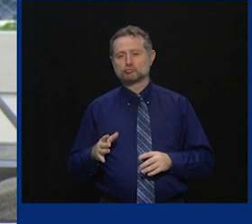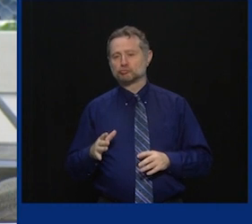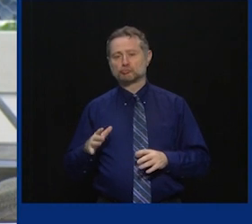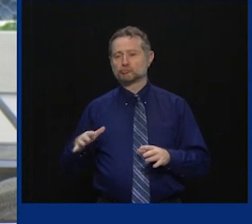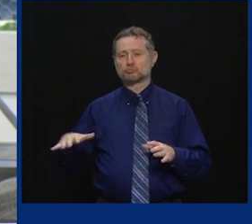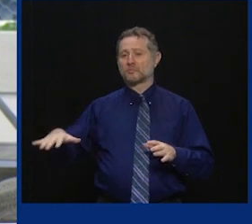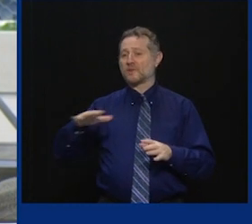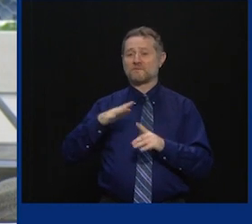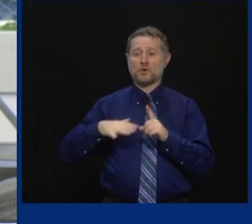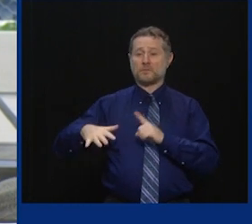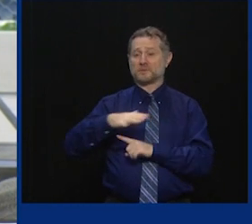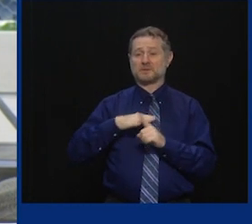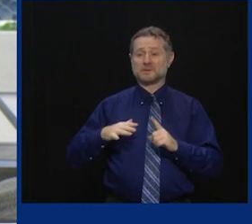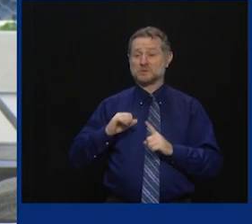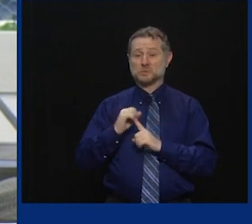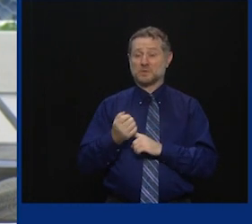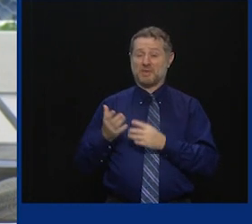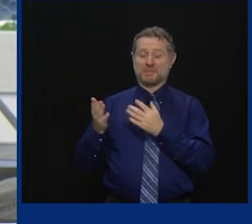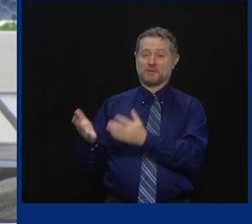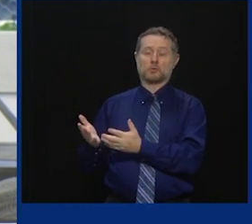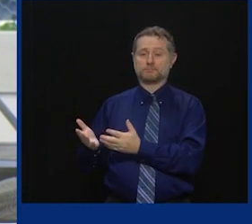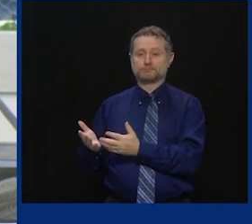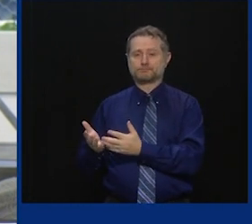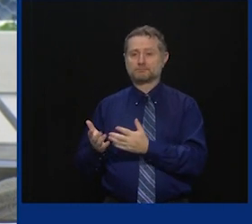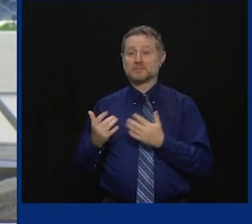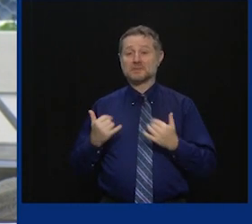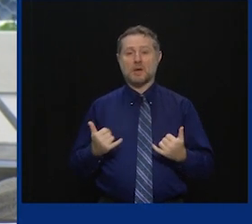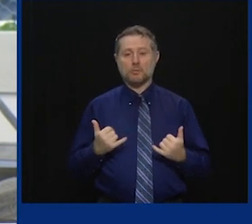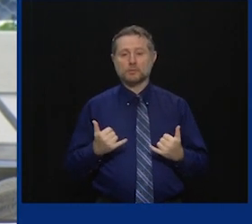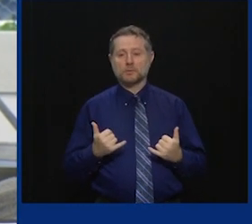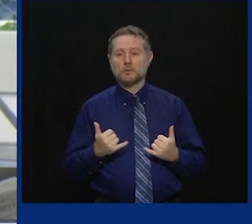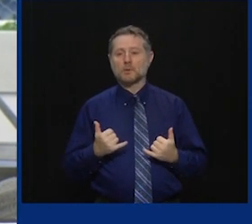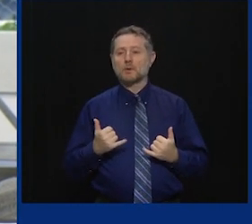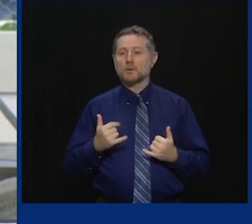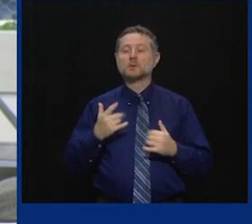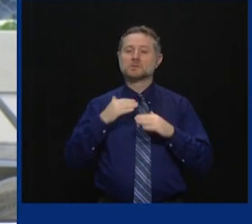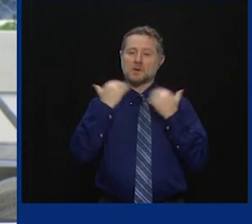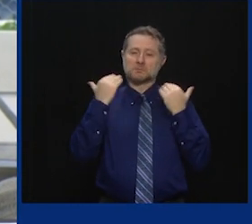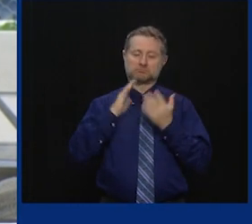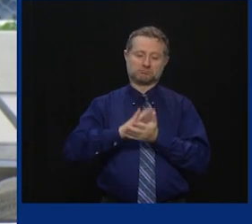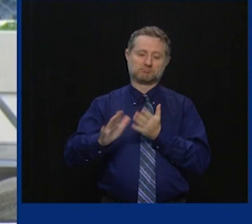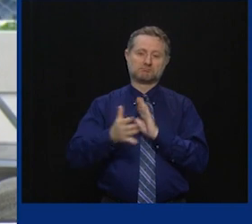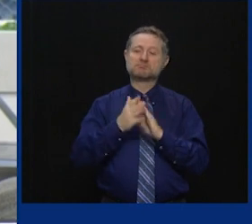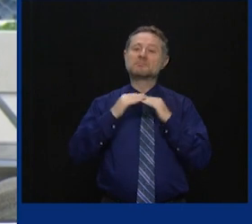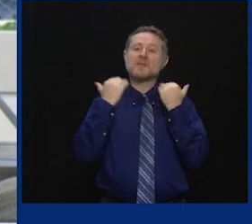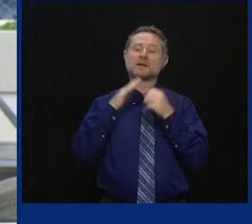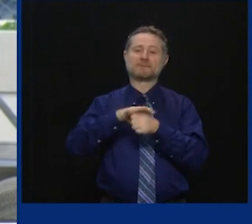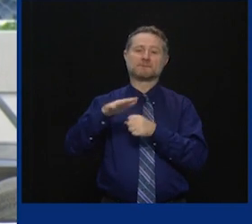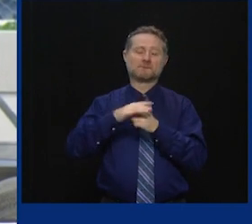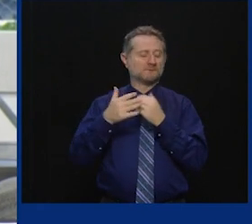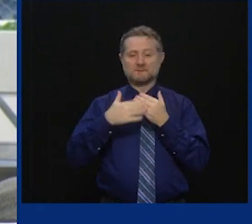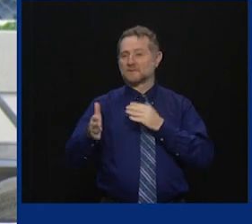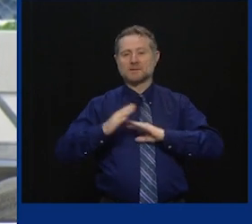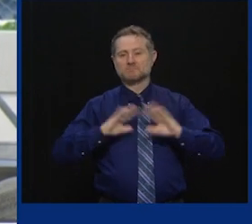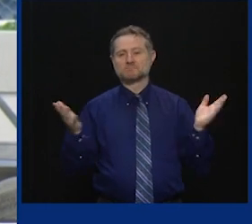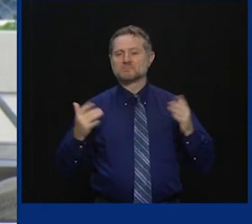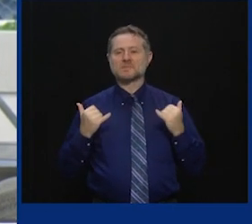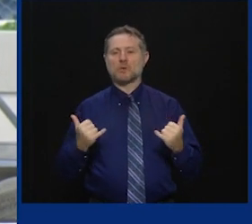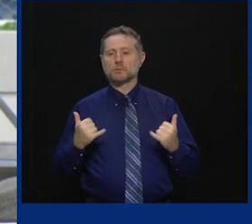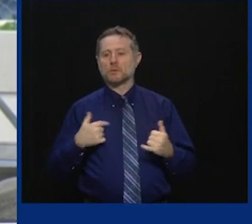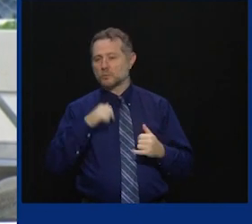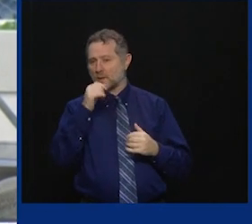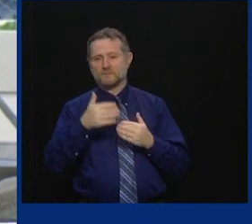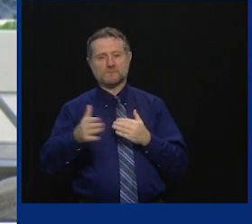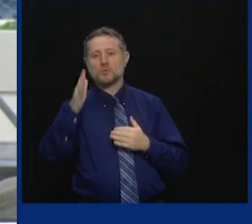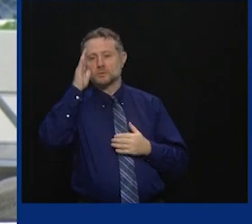environment. Today we're saying no more. No more. Not under our watch, not now, not ever. Thank you